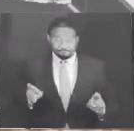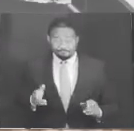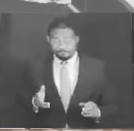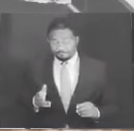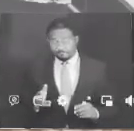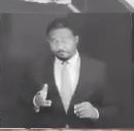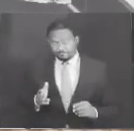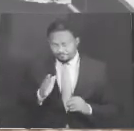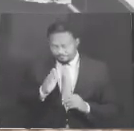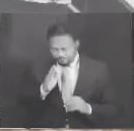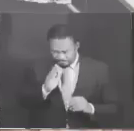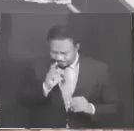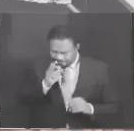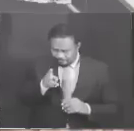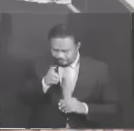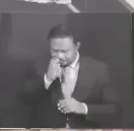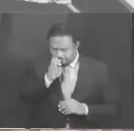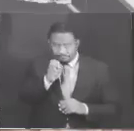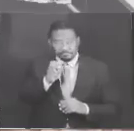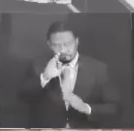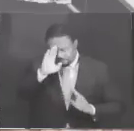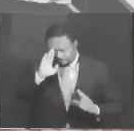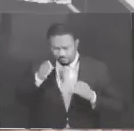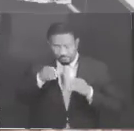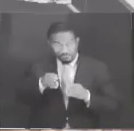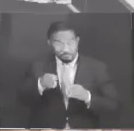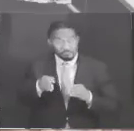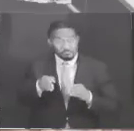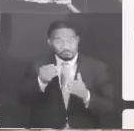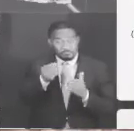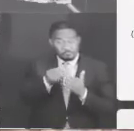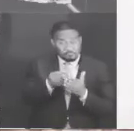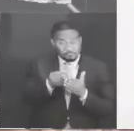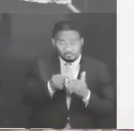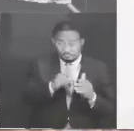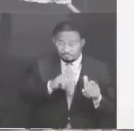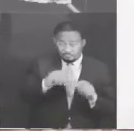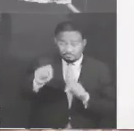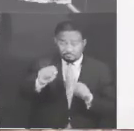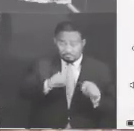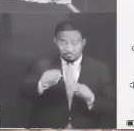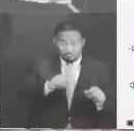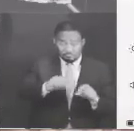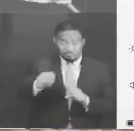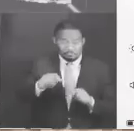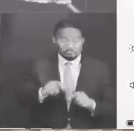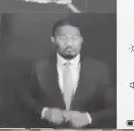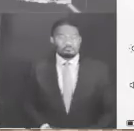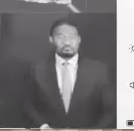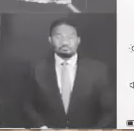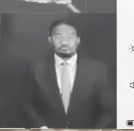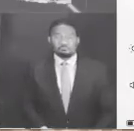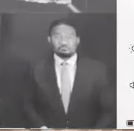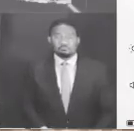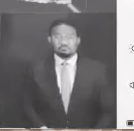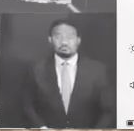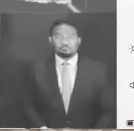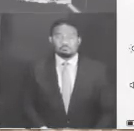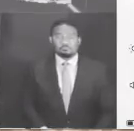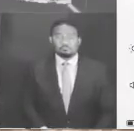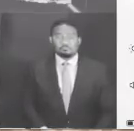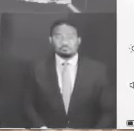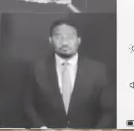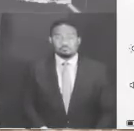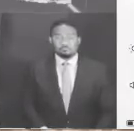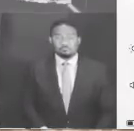to the utilization guidelines governing funds allocated to the assemblies. Mr. Speaker, as at